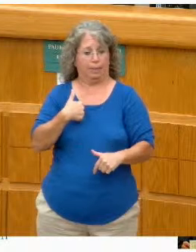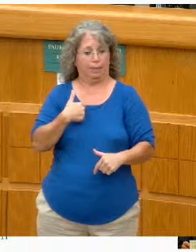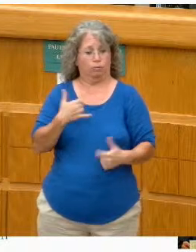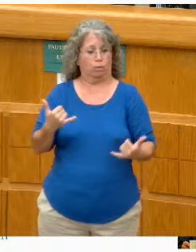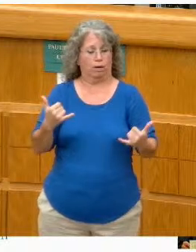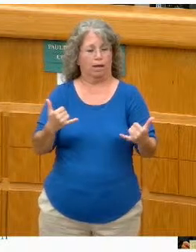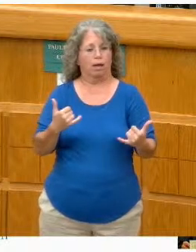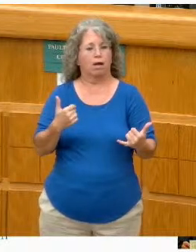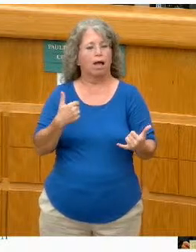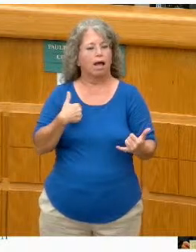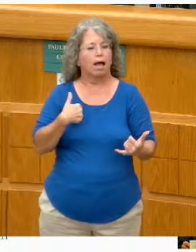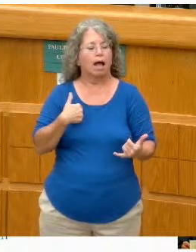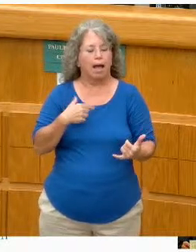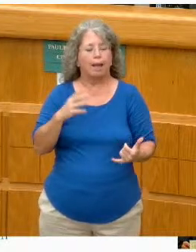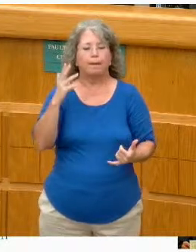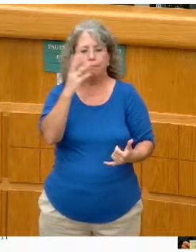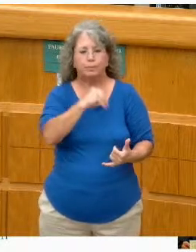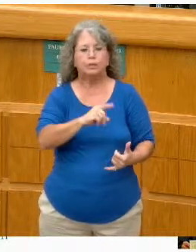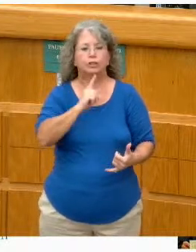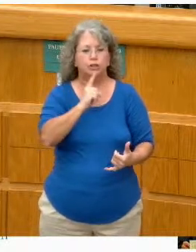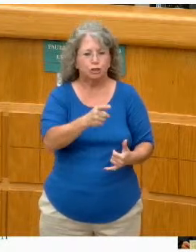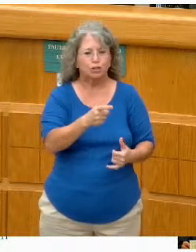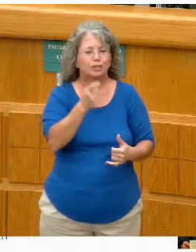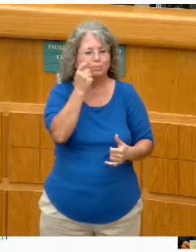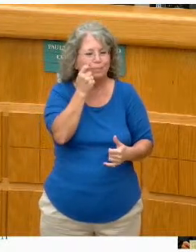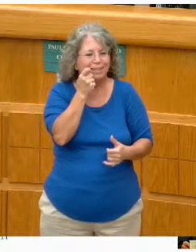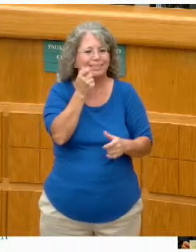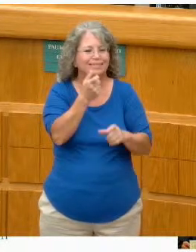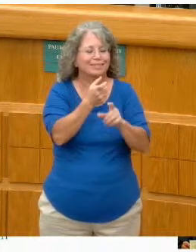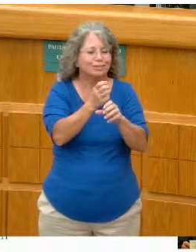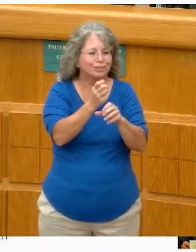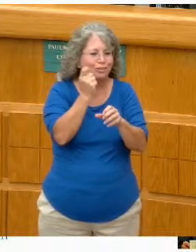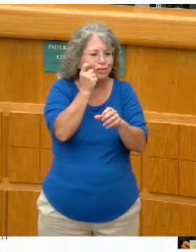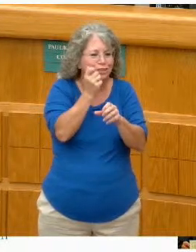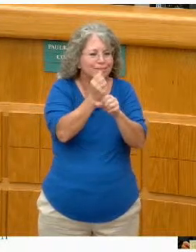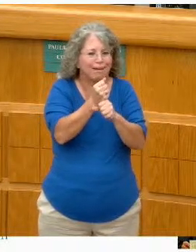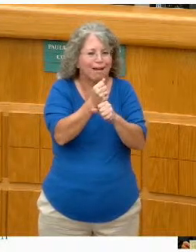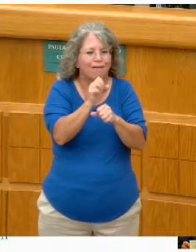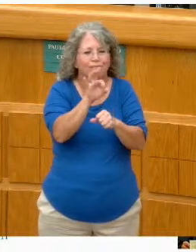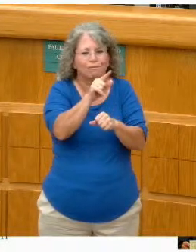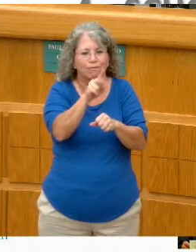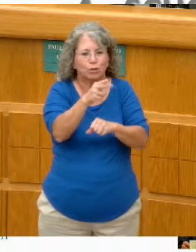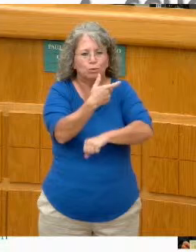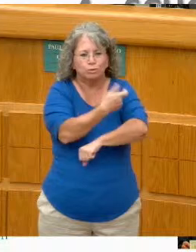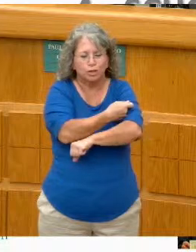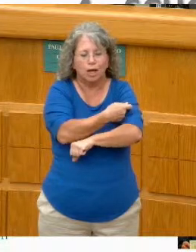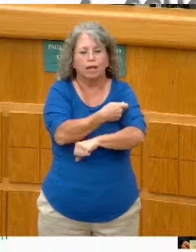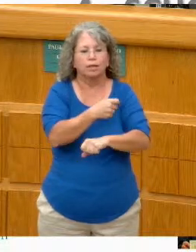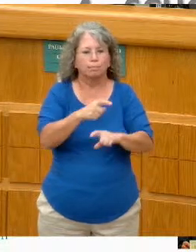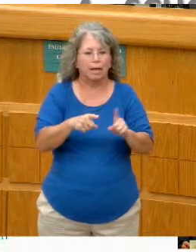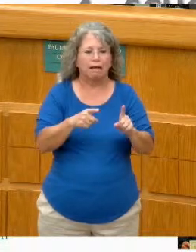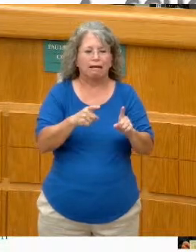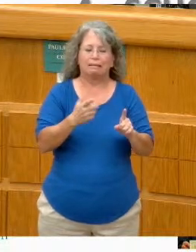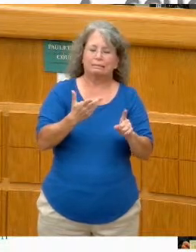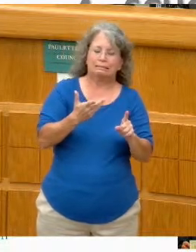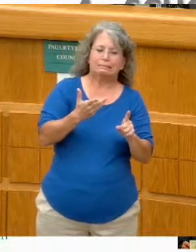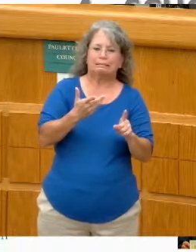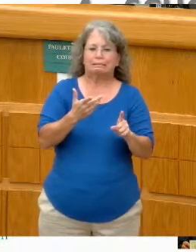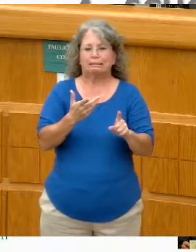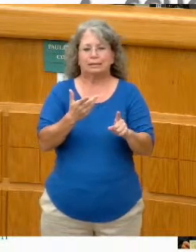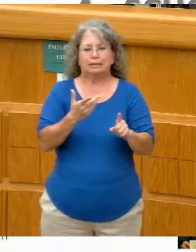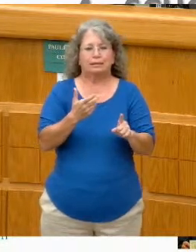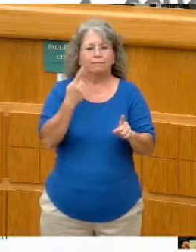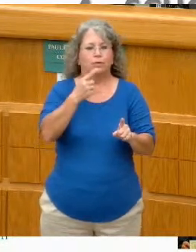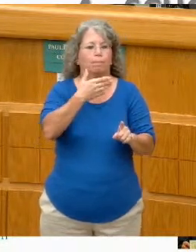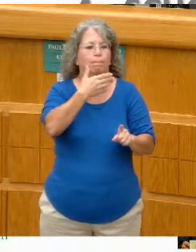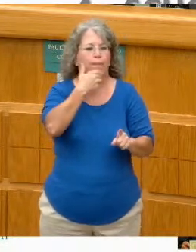know to a certainty that that's the case. So I'm self-isolating until we can figure that out. There were